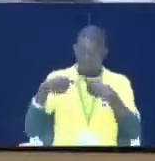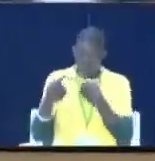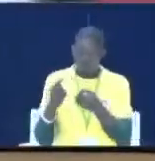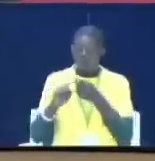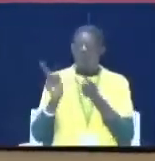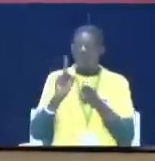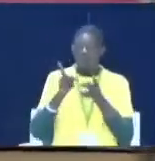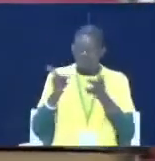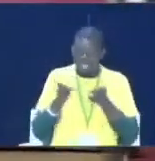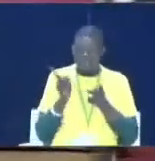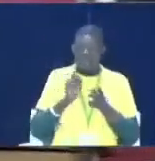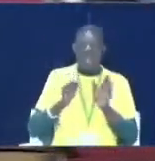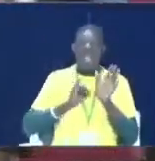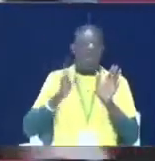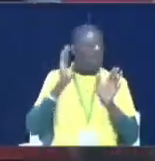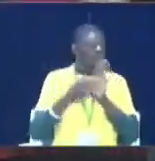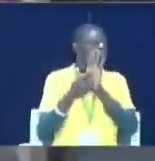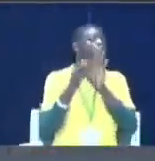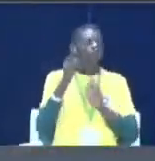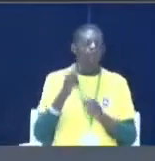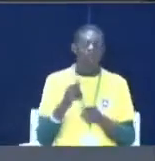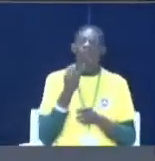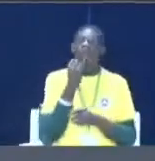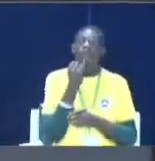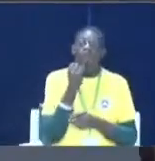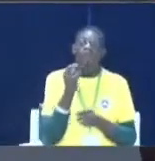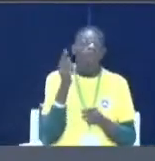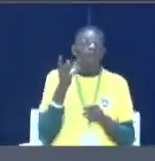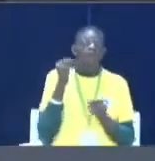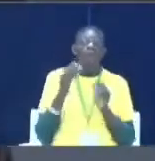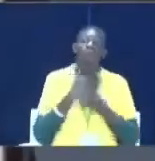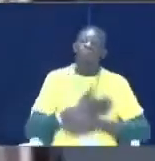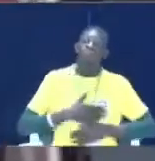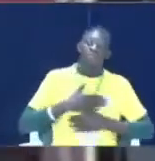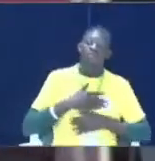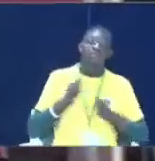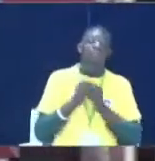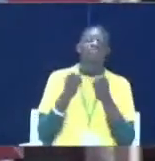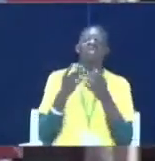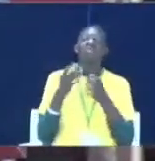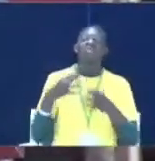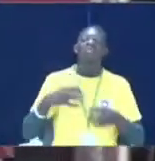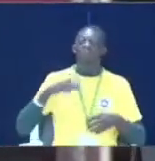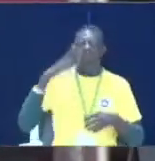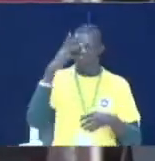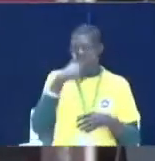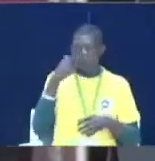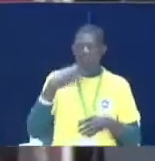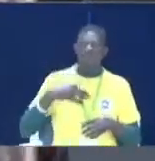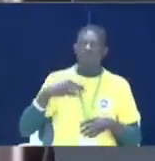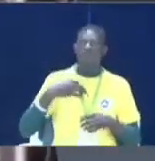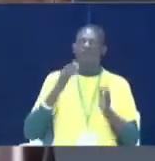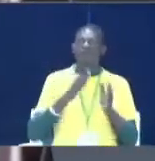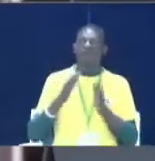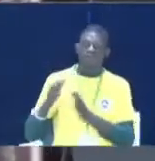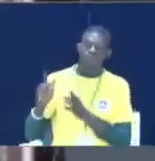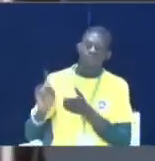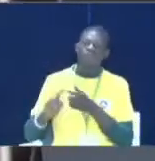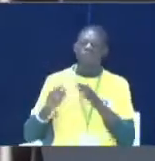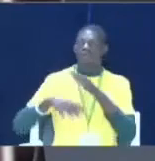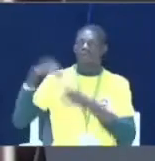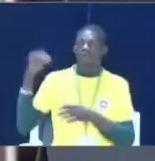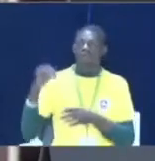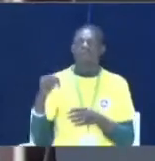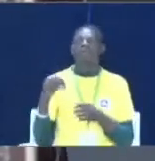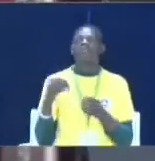Live where you are. Joseph was so much pleased with his coat of many colors. God needed to orchestrate a way to strip him of the coat of